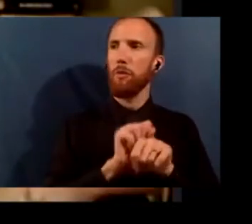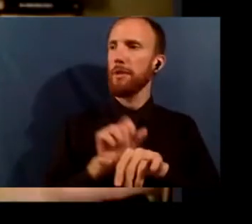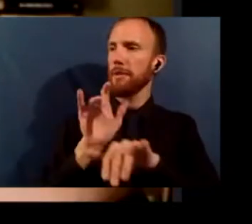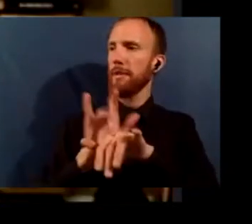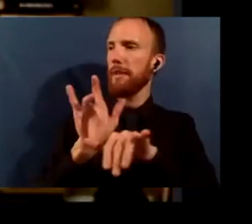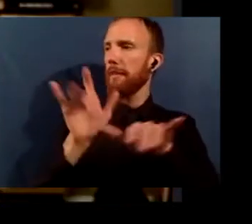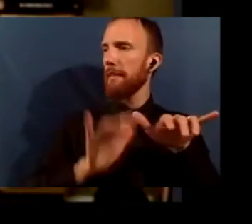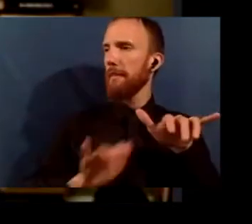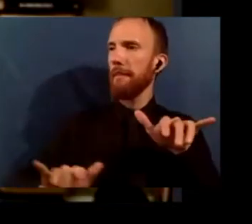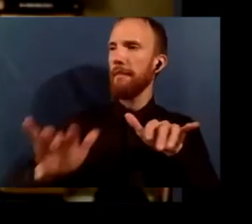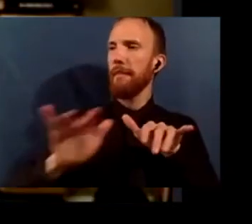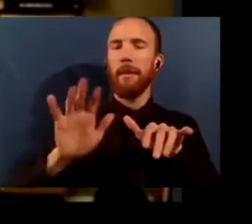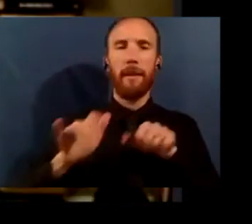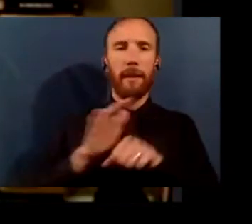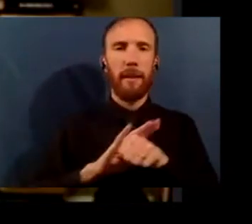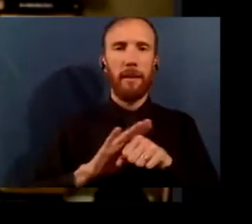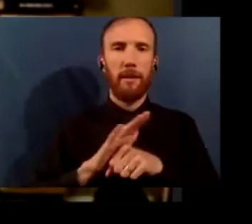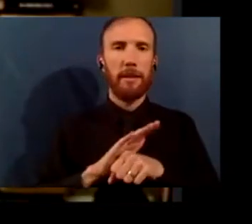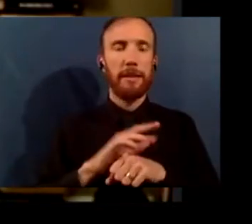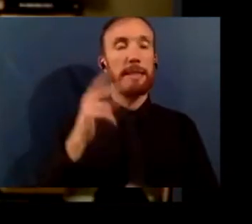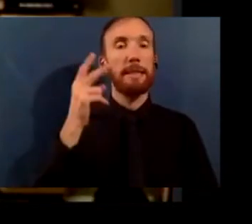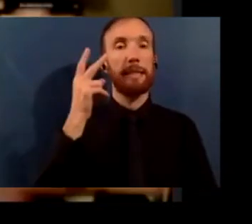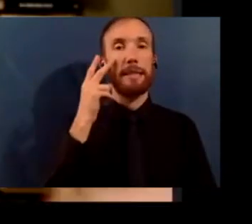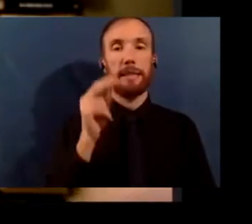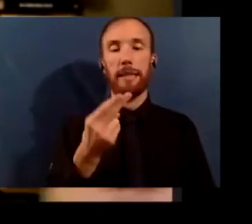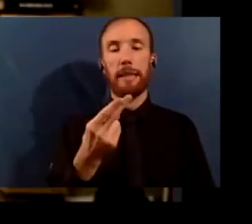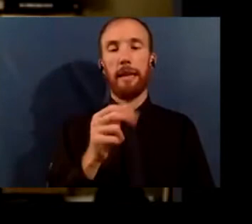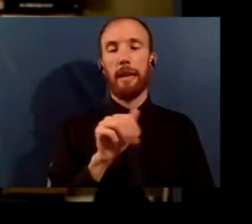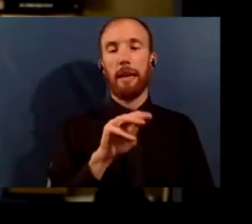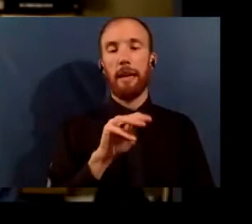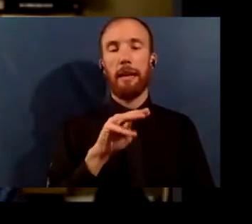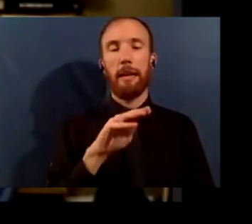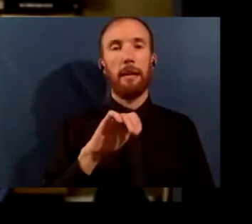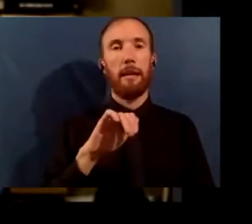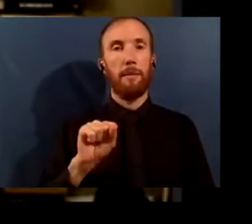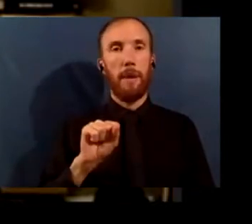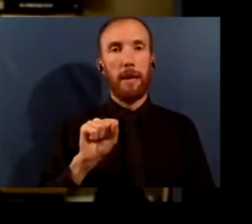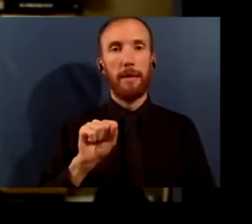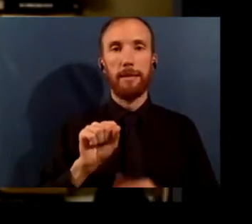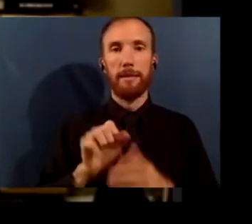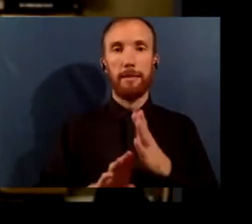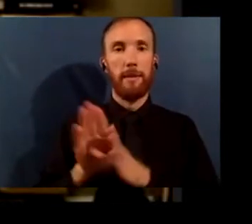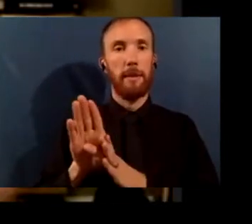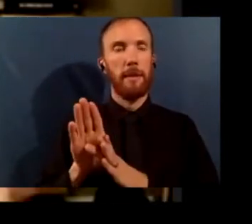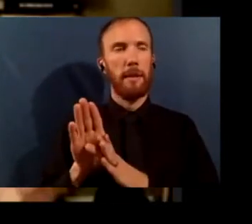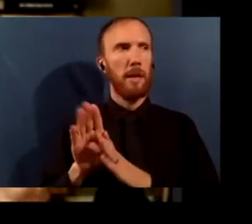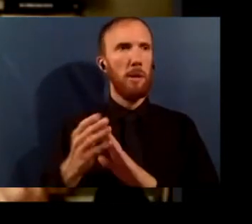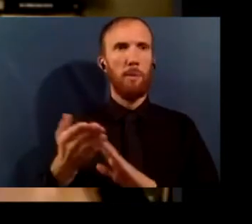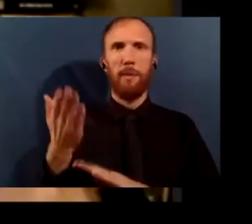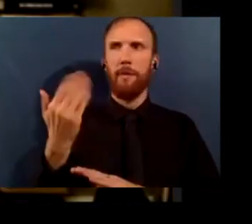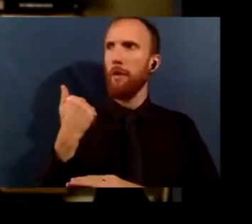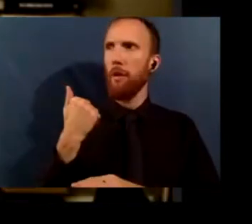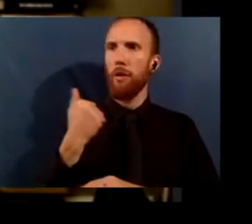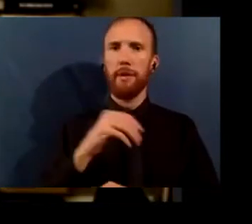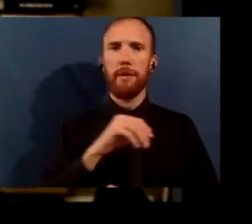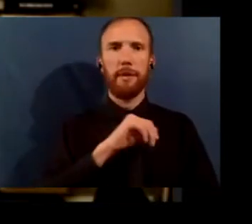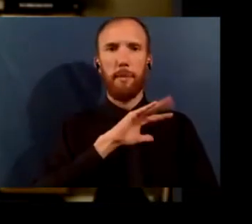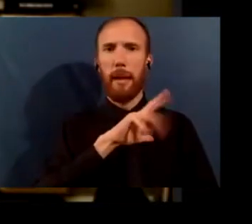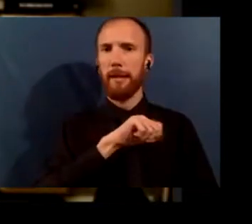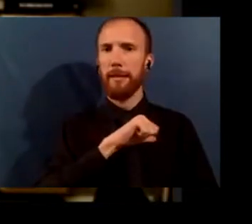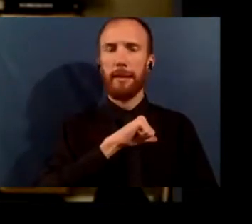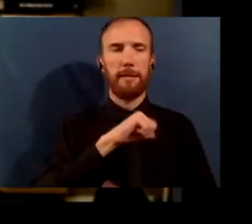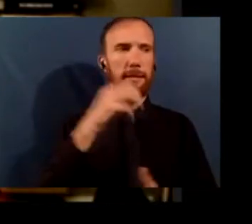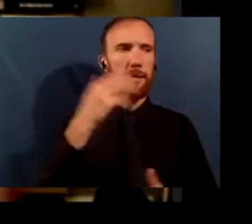So look at the rise of Hamas, for instance. You know, Hamas was unknown in Palestine. I mean, it was the Popular Front